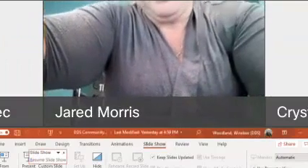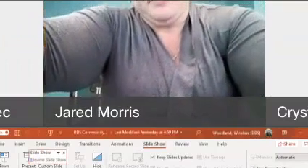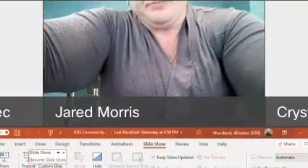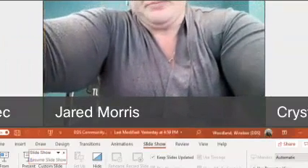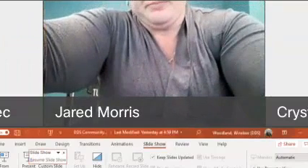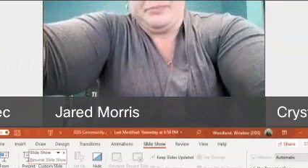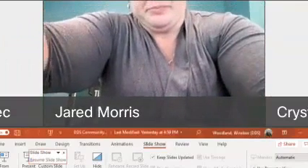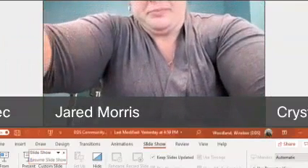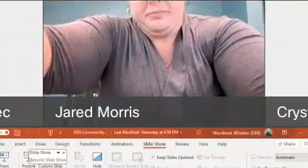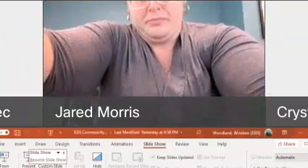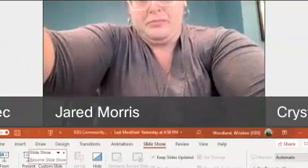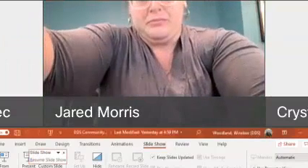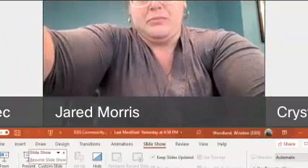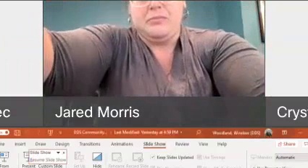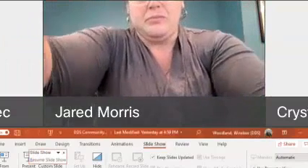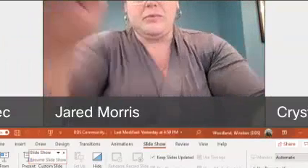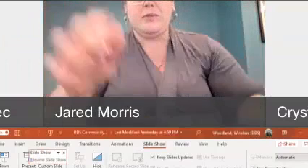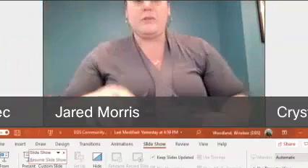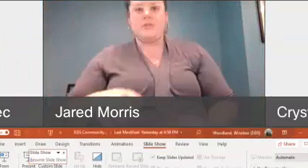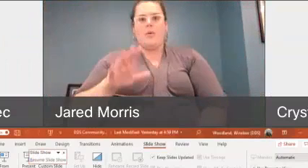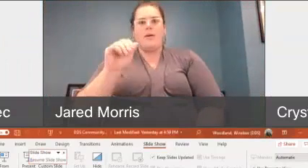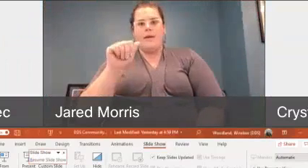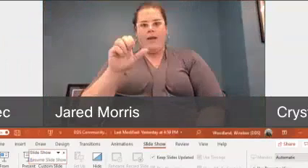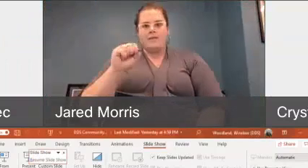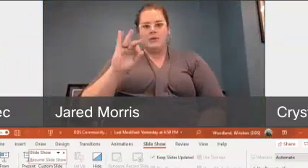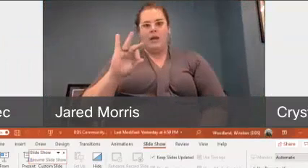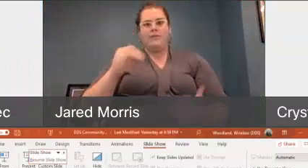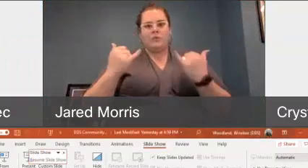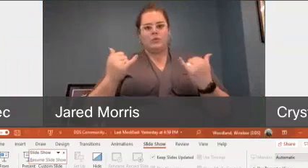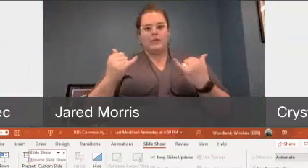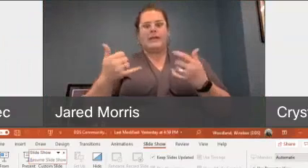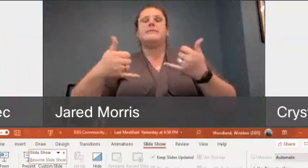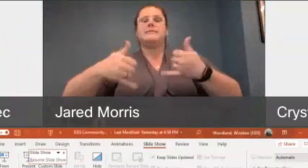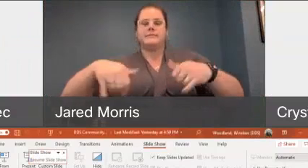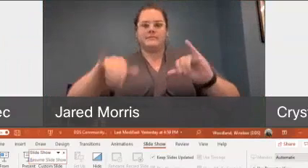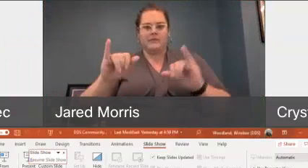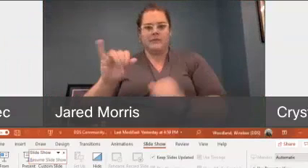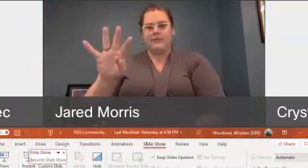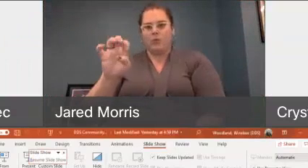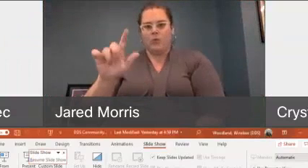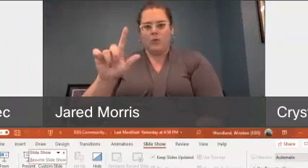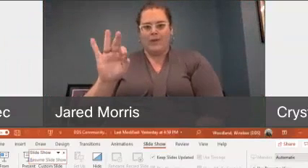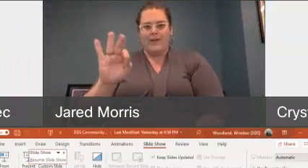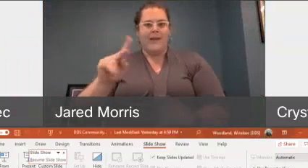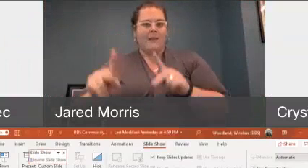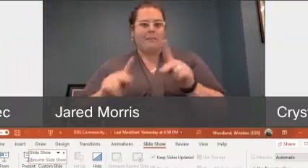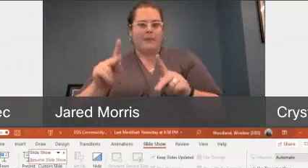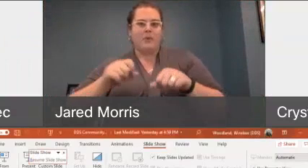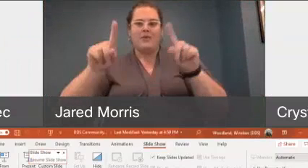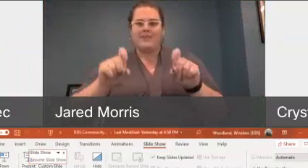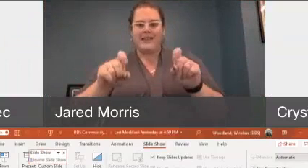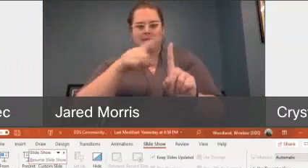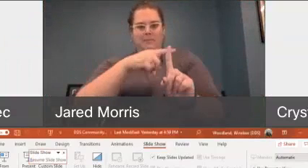still remain at 429 people who have tested positive for